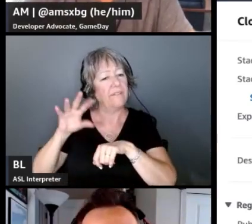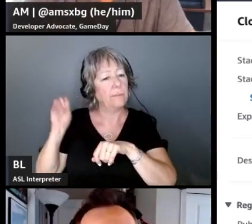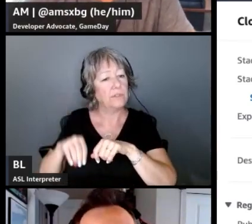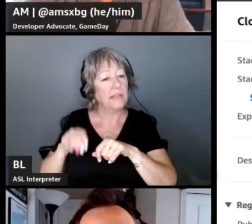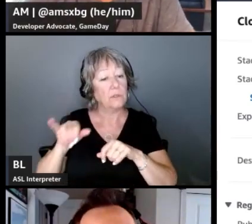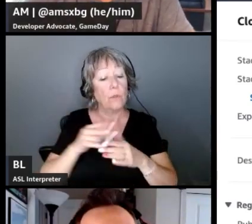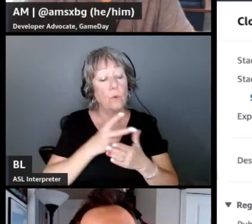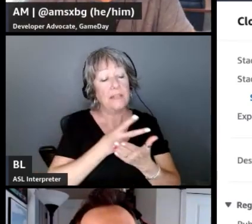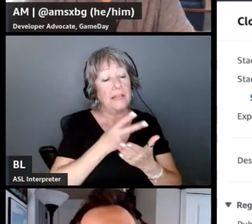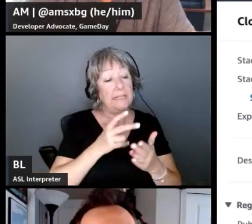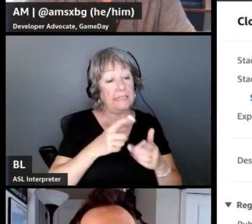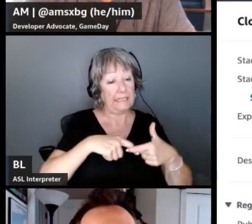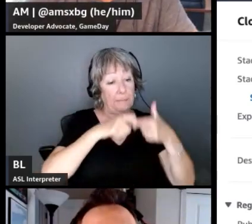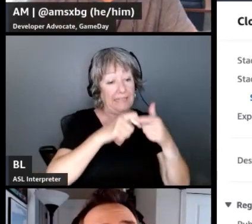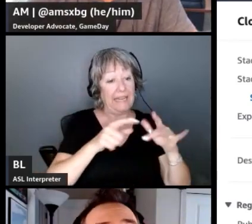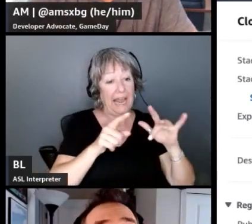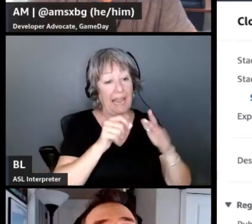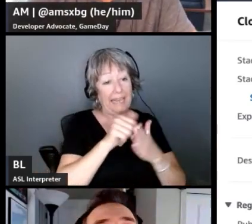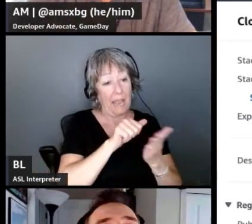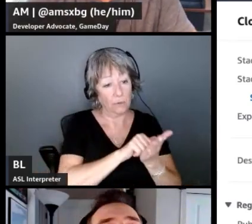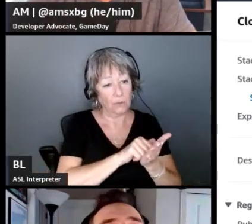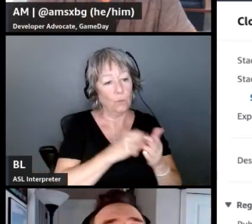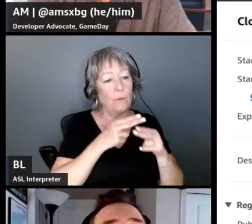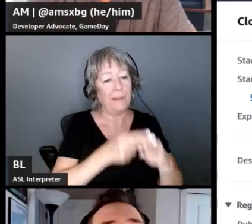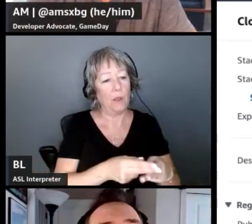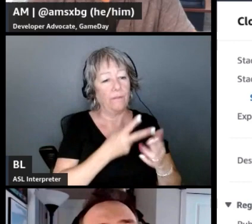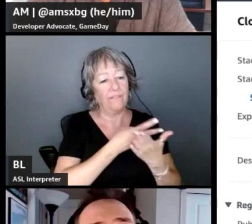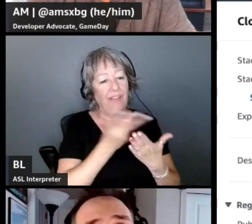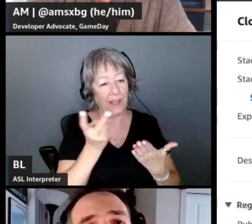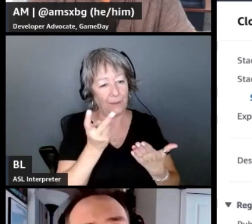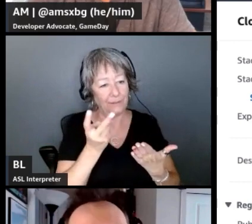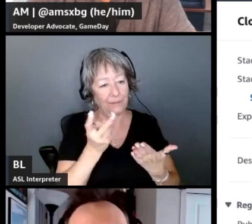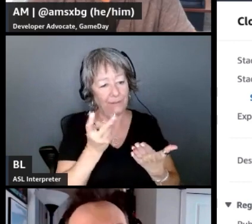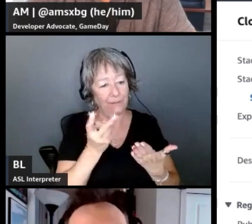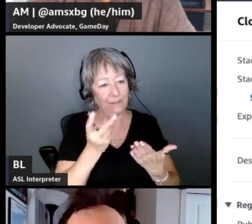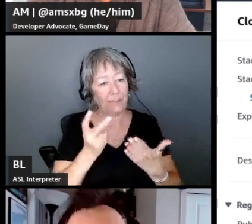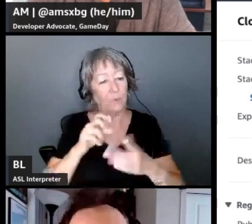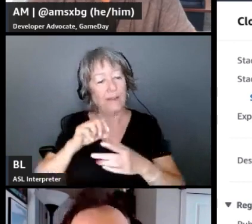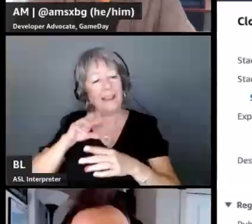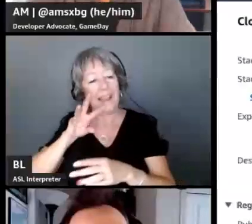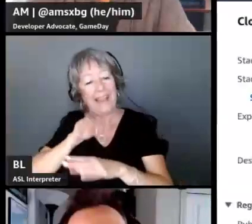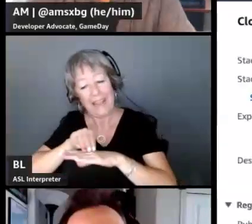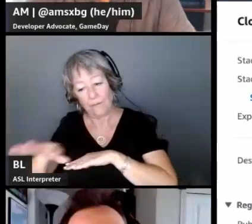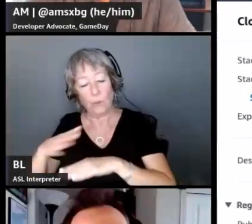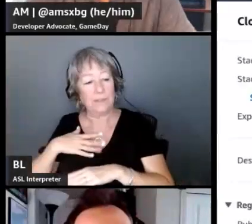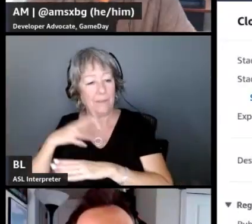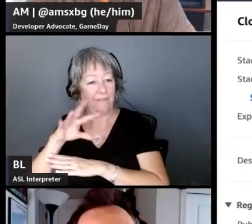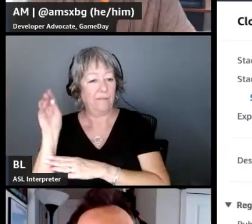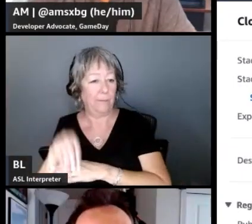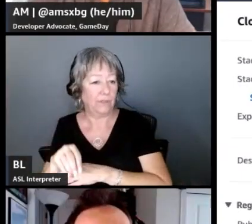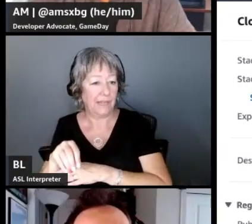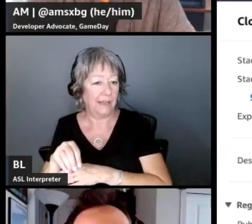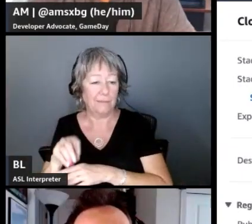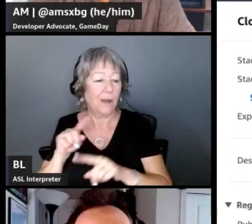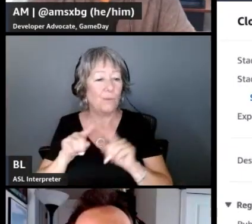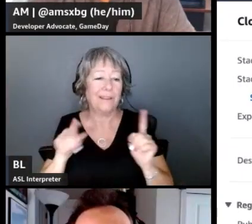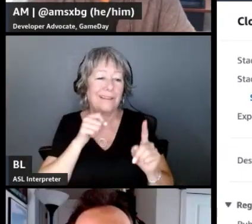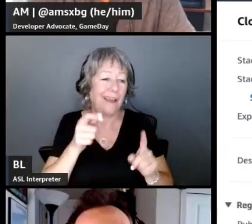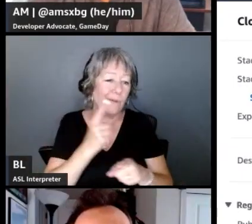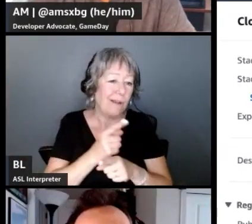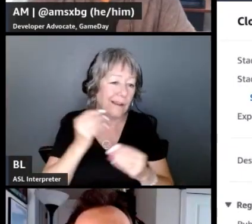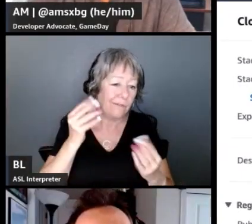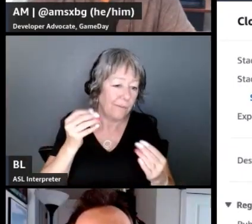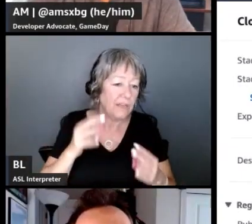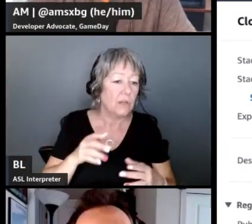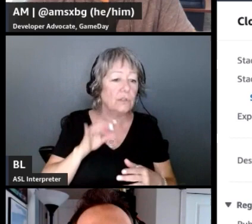as failed stack instances or failed stack deployments. And here, so there's not only like the element of